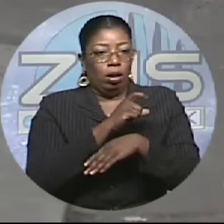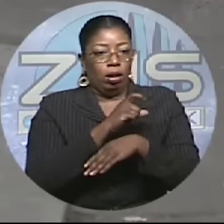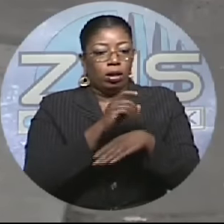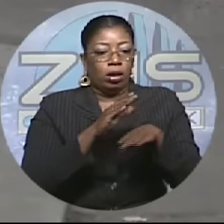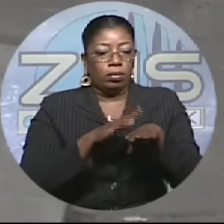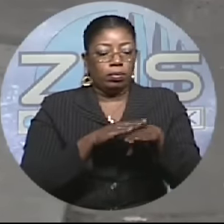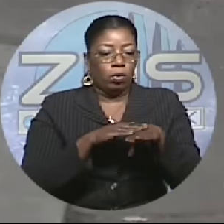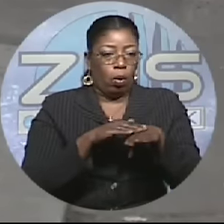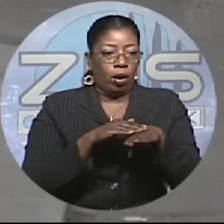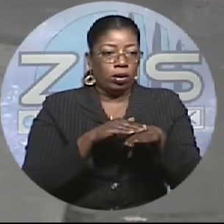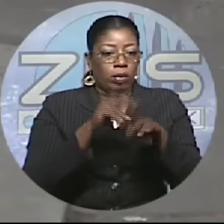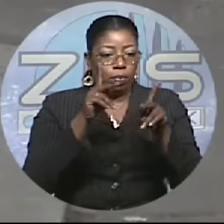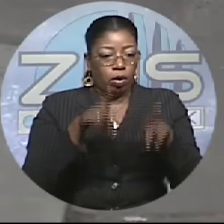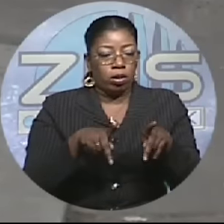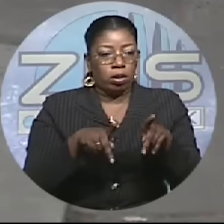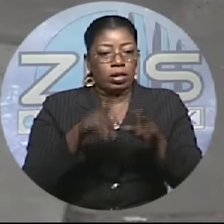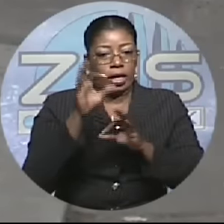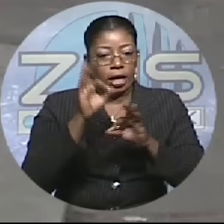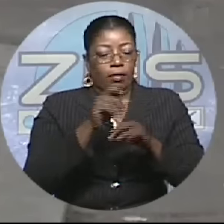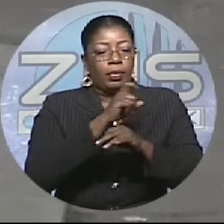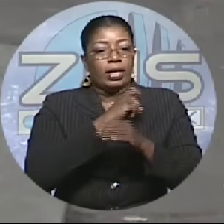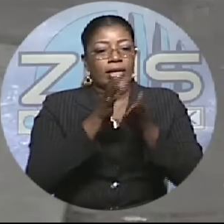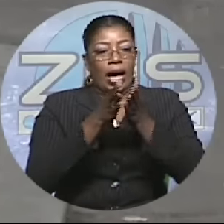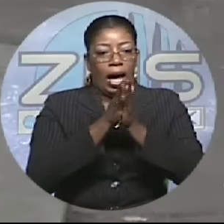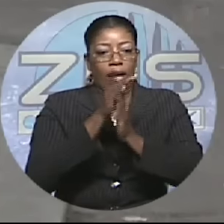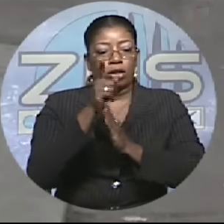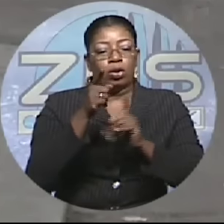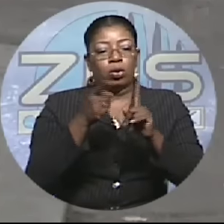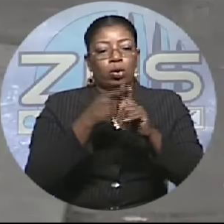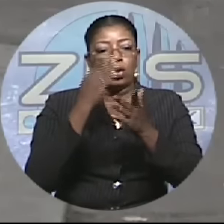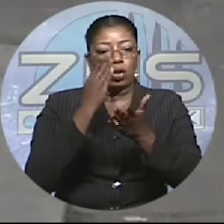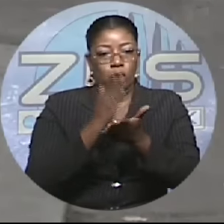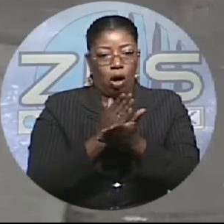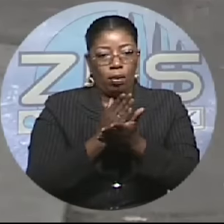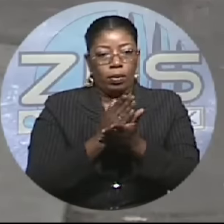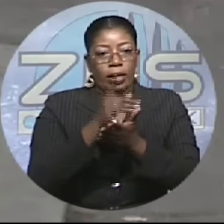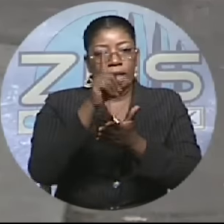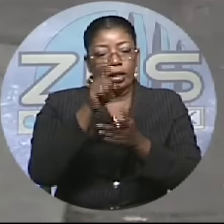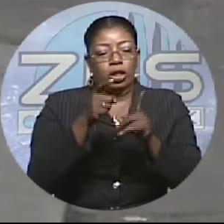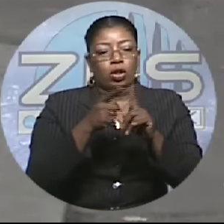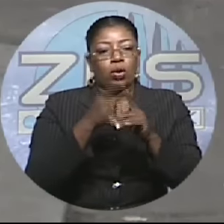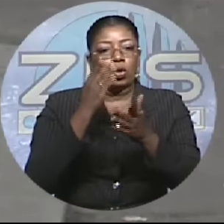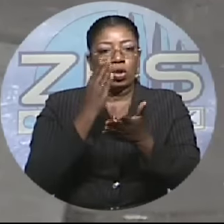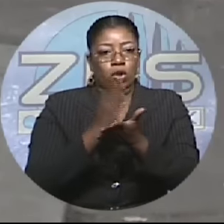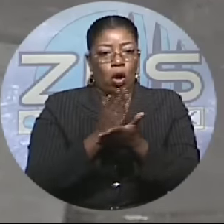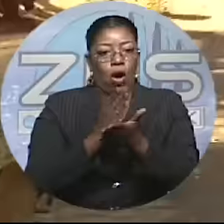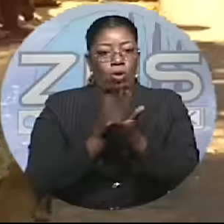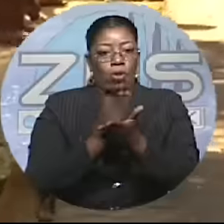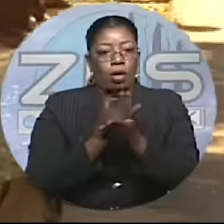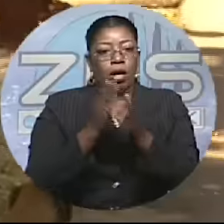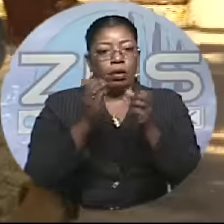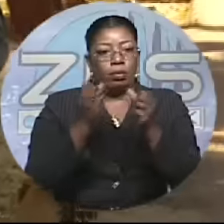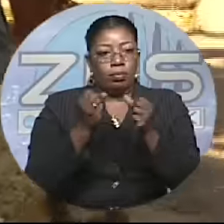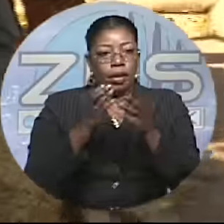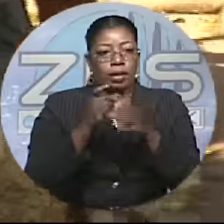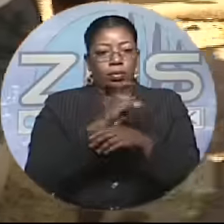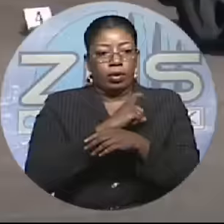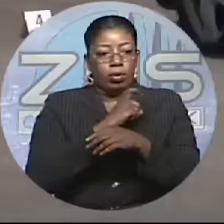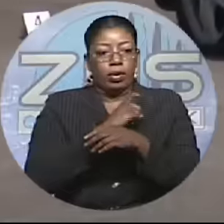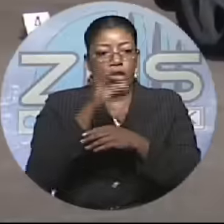you to stop, you should do so. He added that police will be patrolling various areas and conducting road checks more